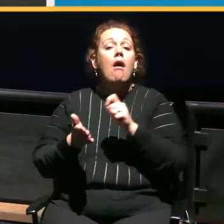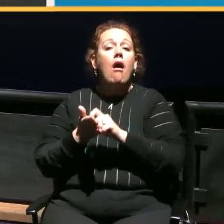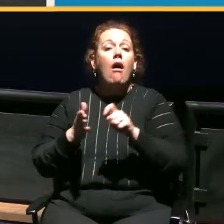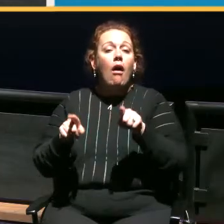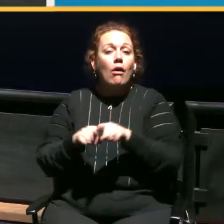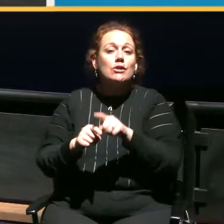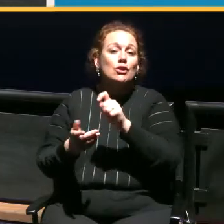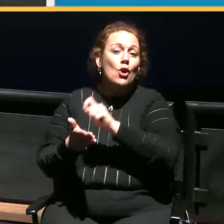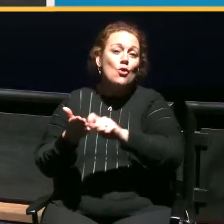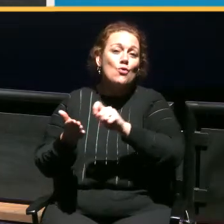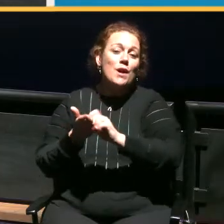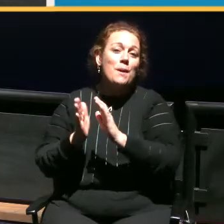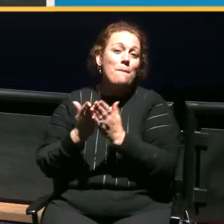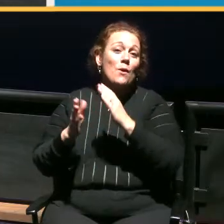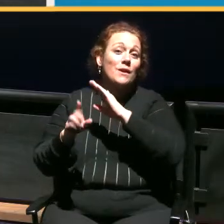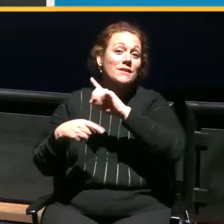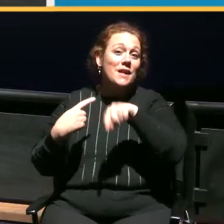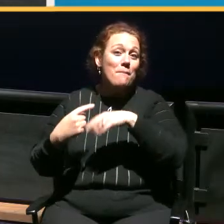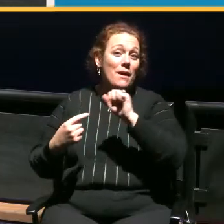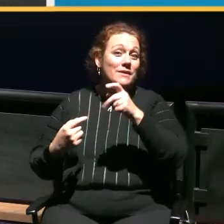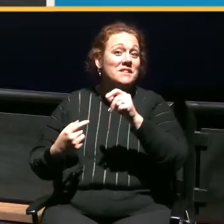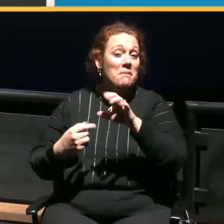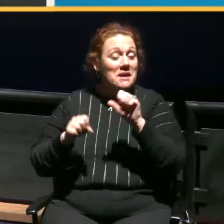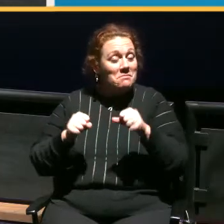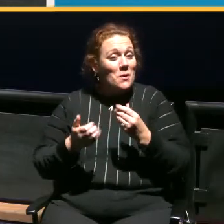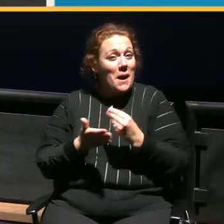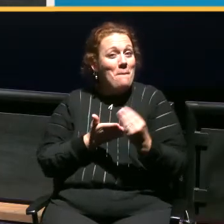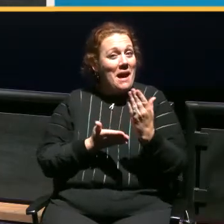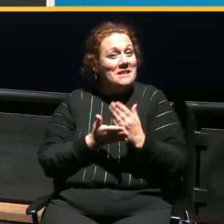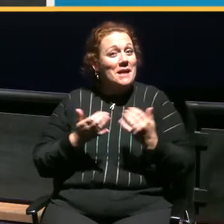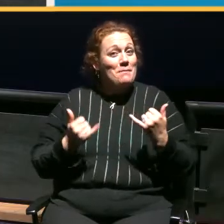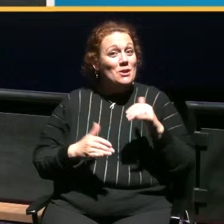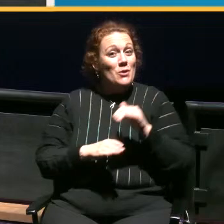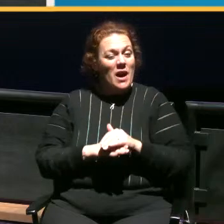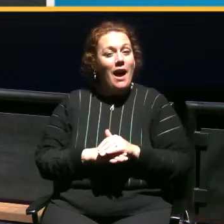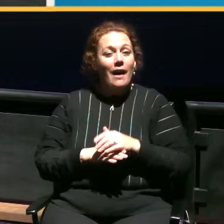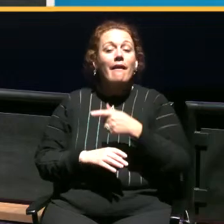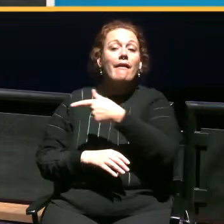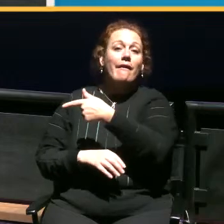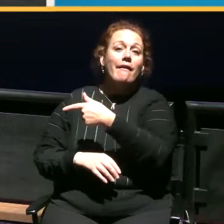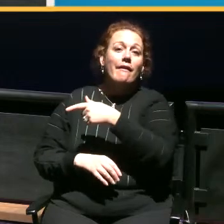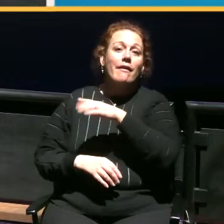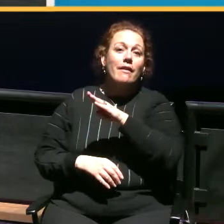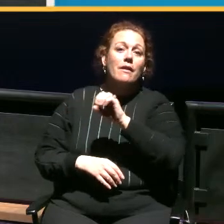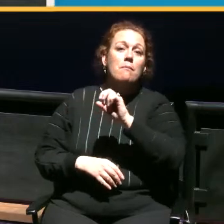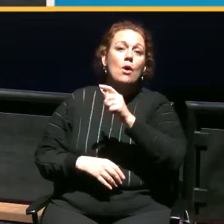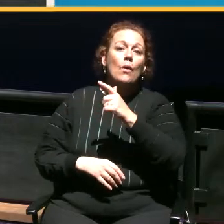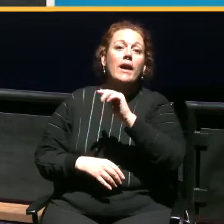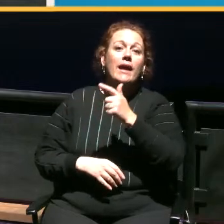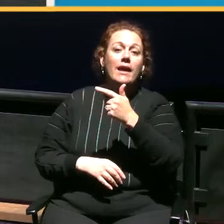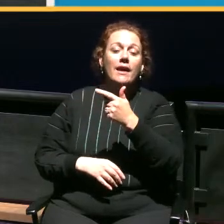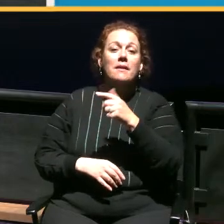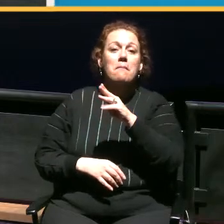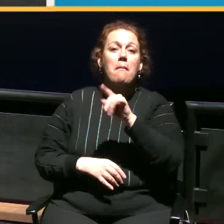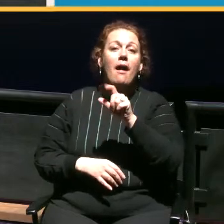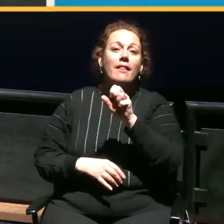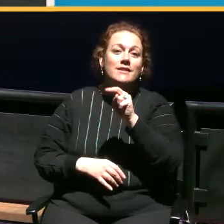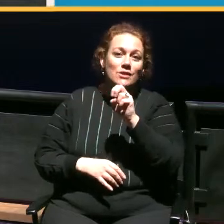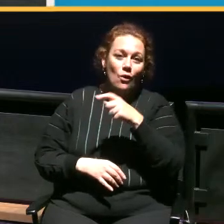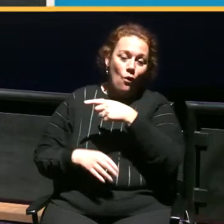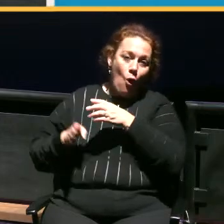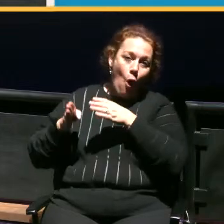about space, some available for purchase tonight, which he will be signing in the Boeing Milestones of Flight Hall after the